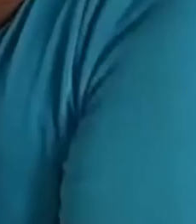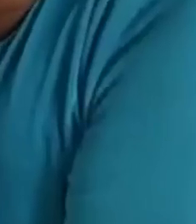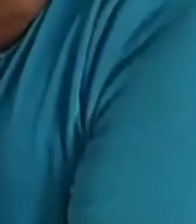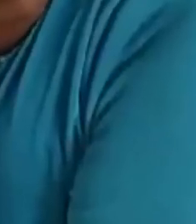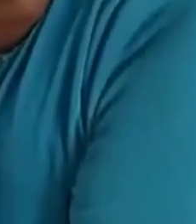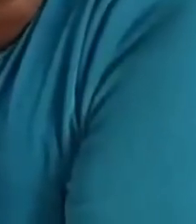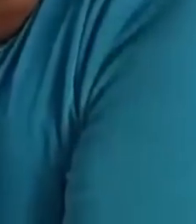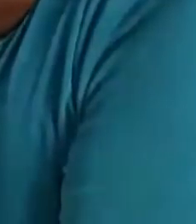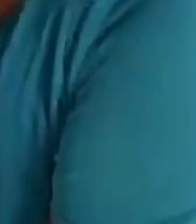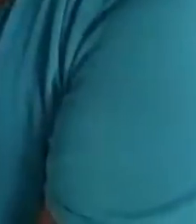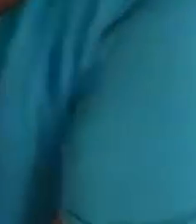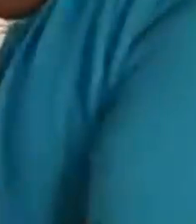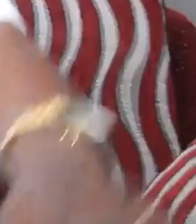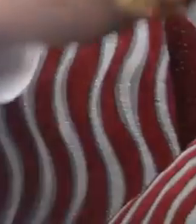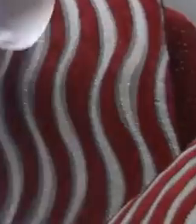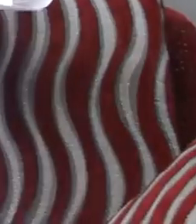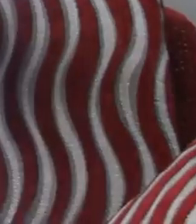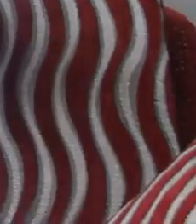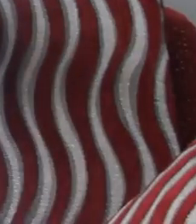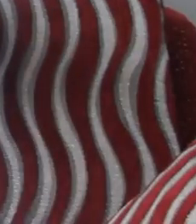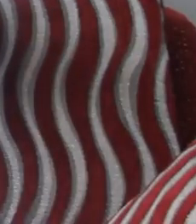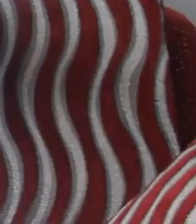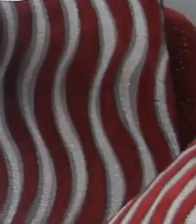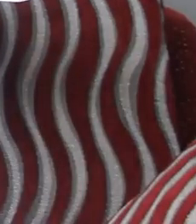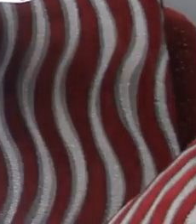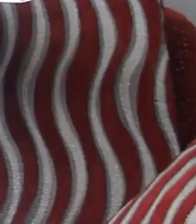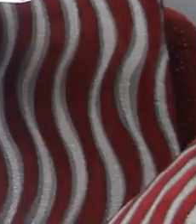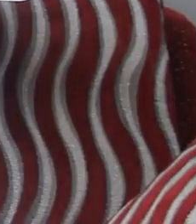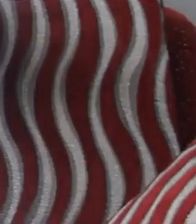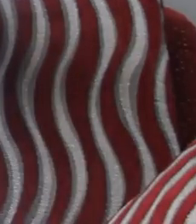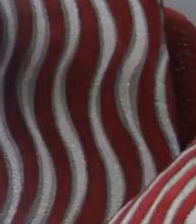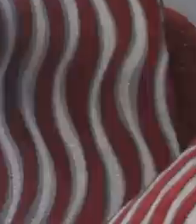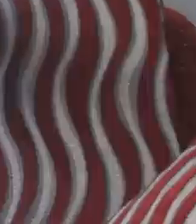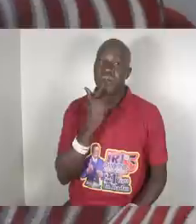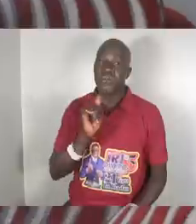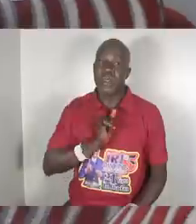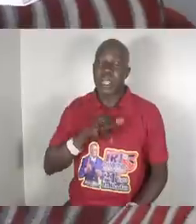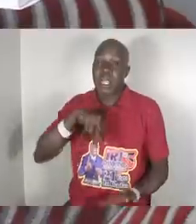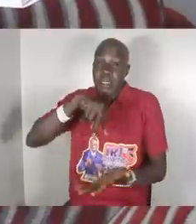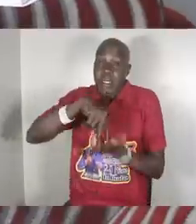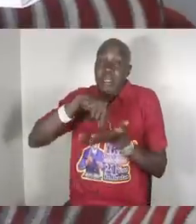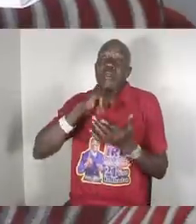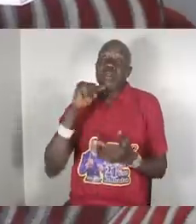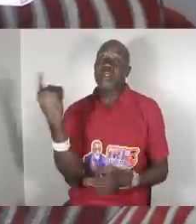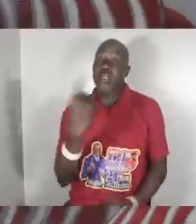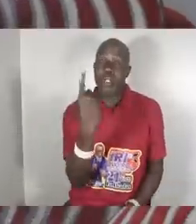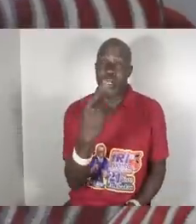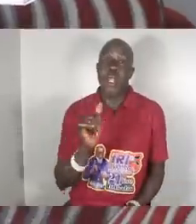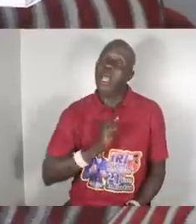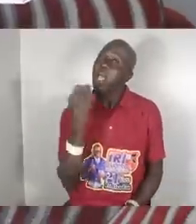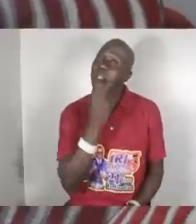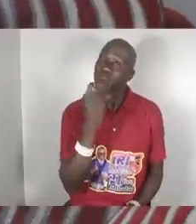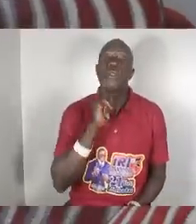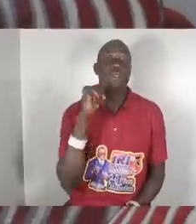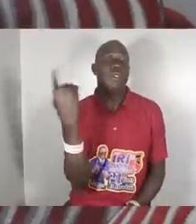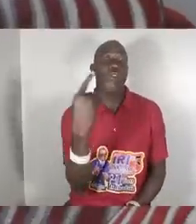o ni wo ekan to se lori ran da ase ti enu mi jade authority comes out from my mouth mo duro mi o da duro I stand not alone mo soro mi o